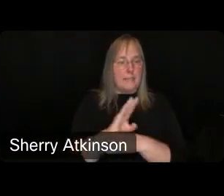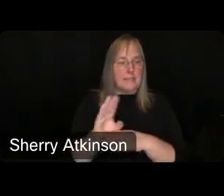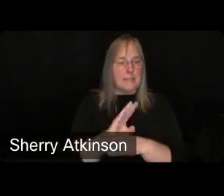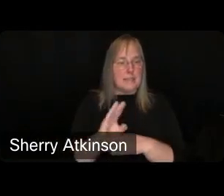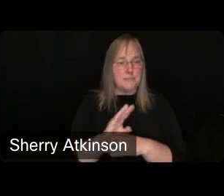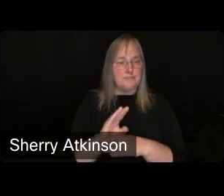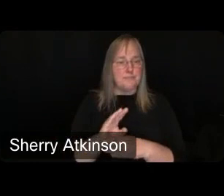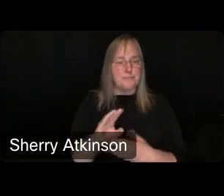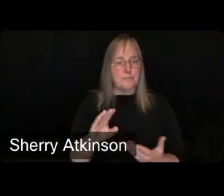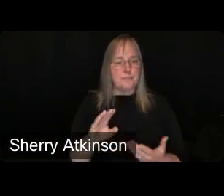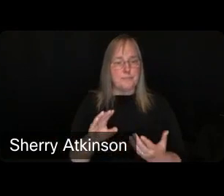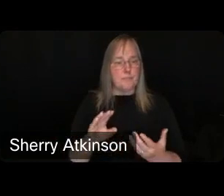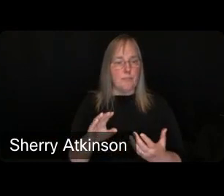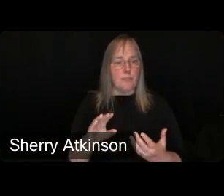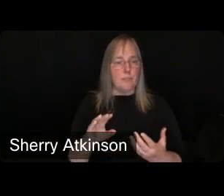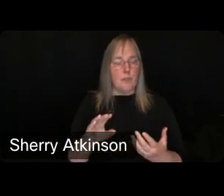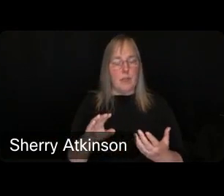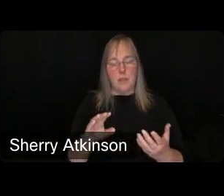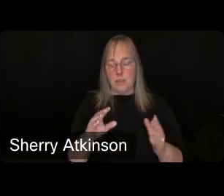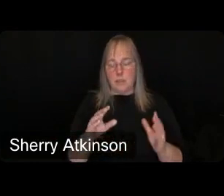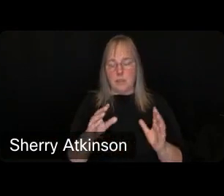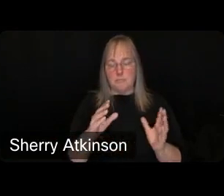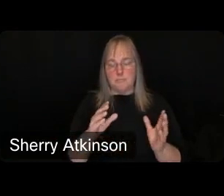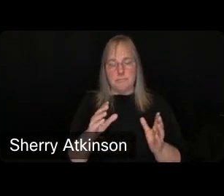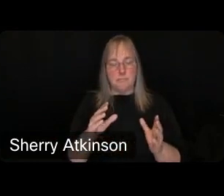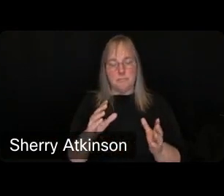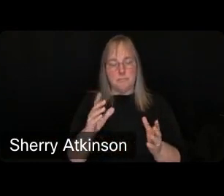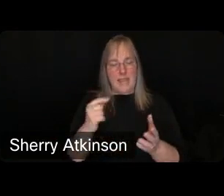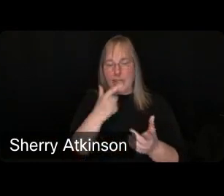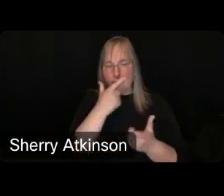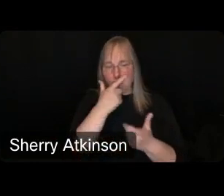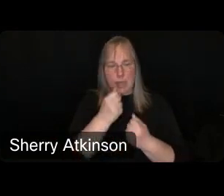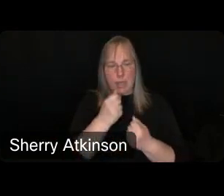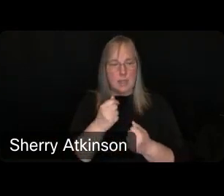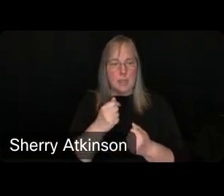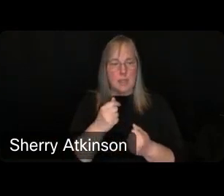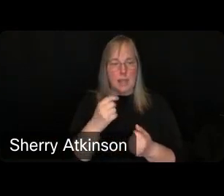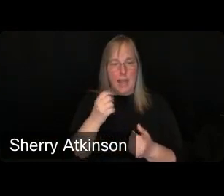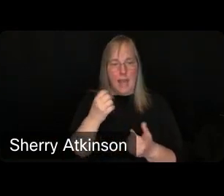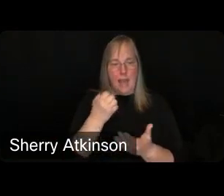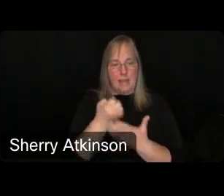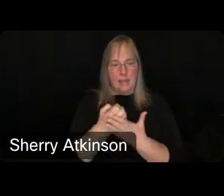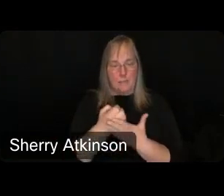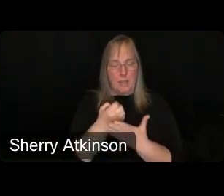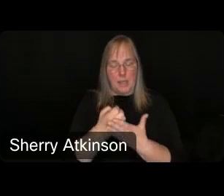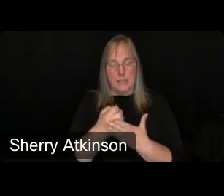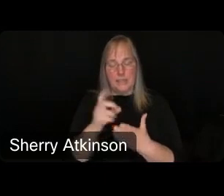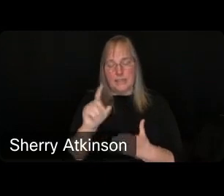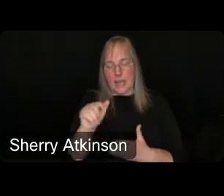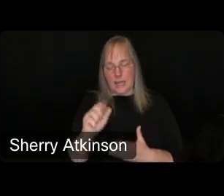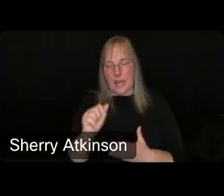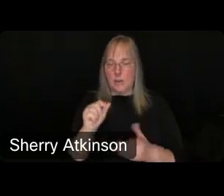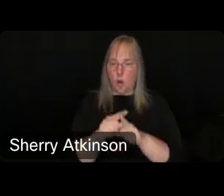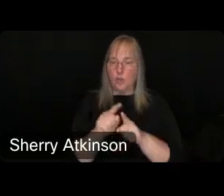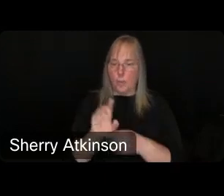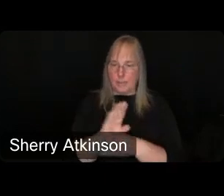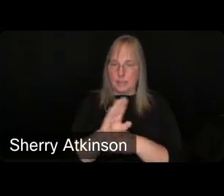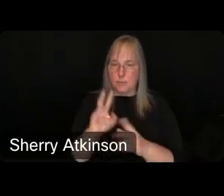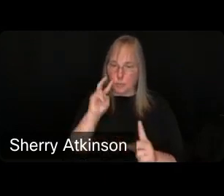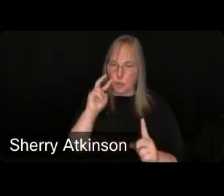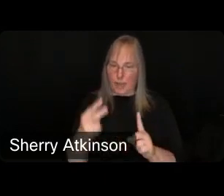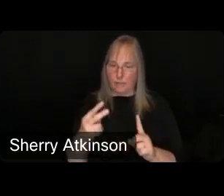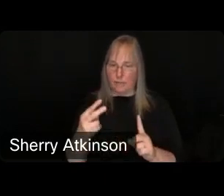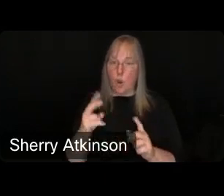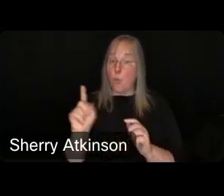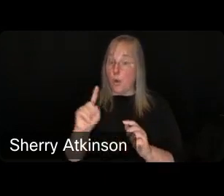an interesting update about different economic data, and also from business perspective, what they see on the trend or what's